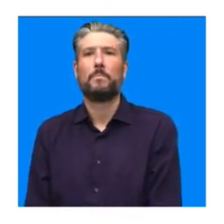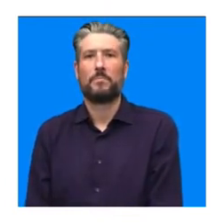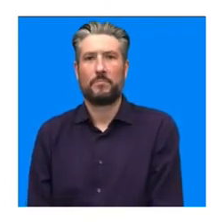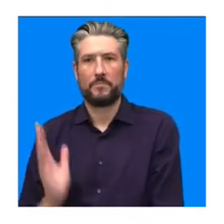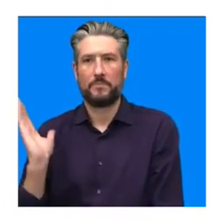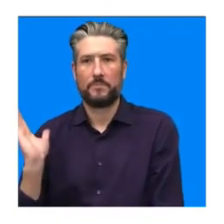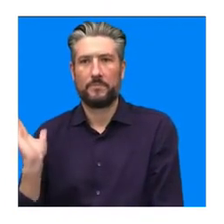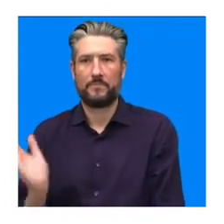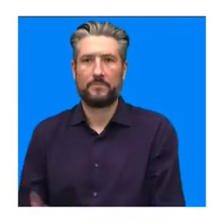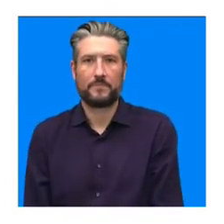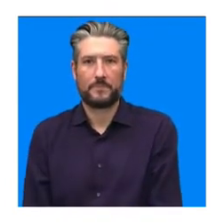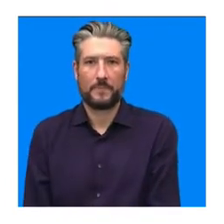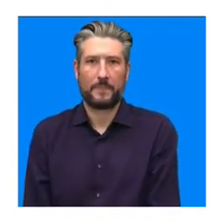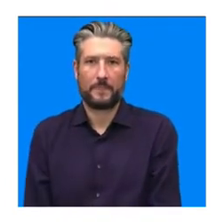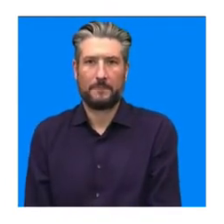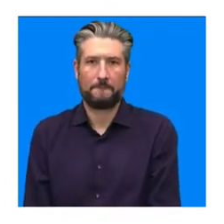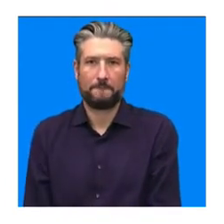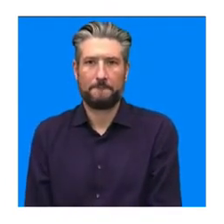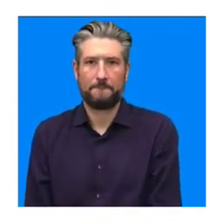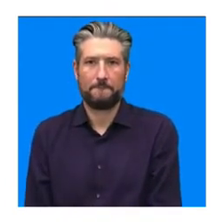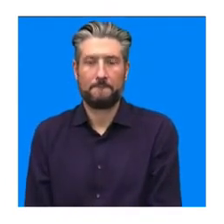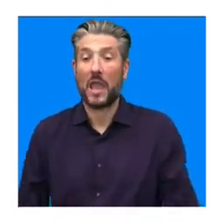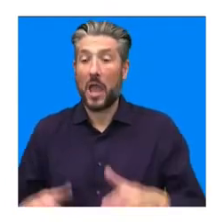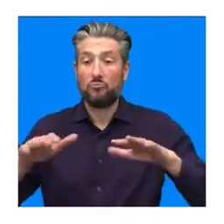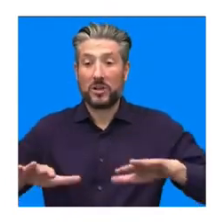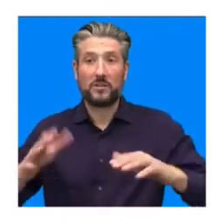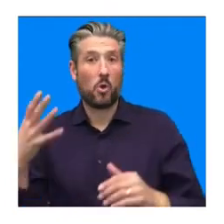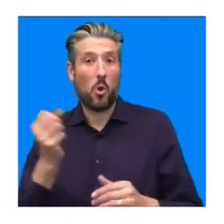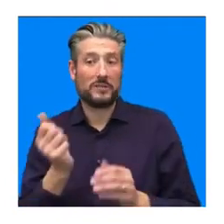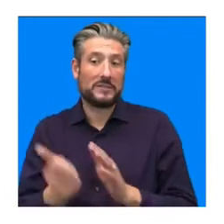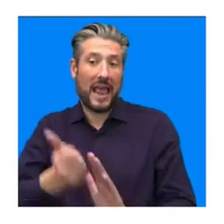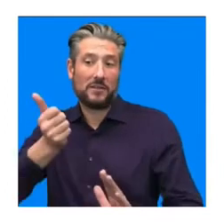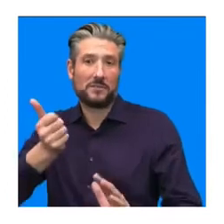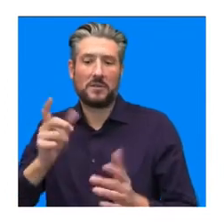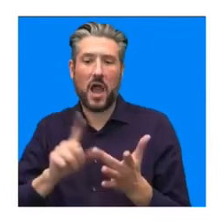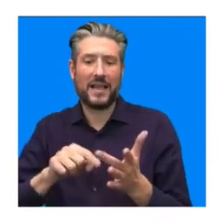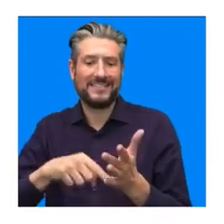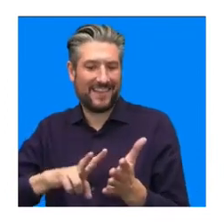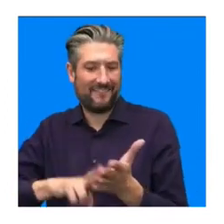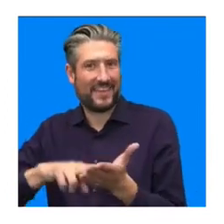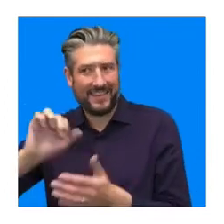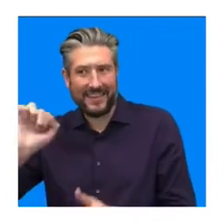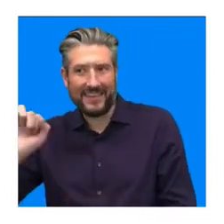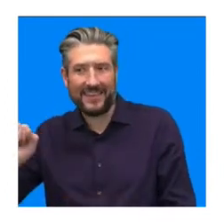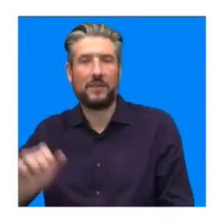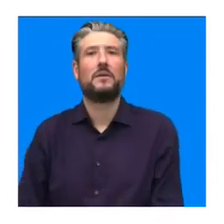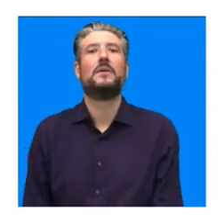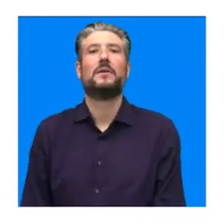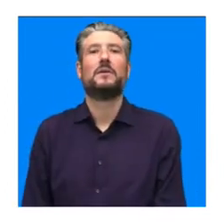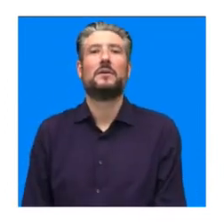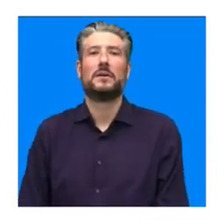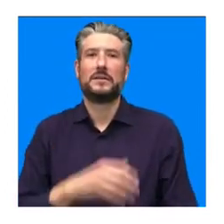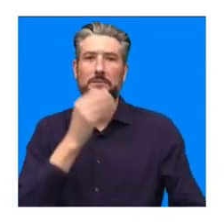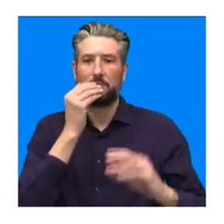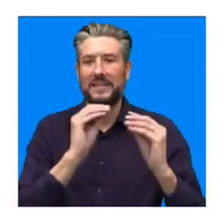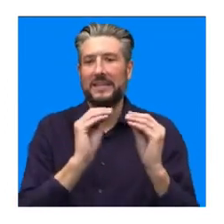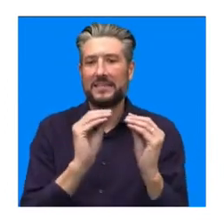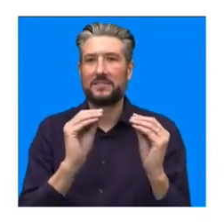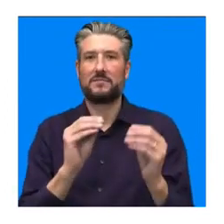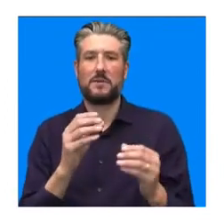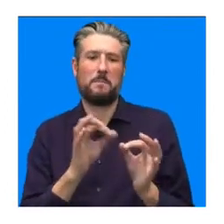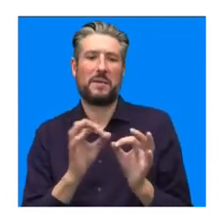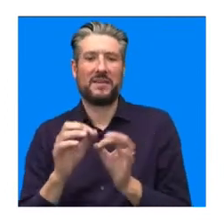than a dream? Britain's Got Talent on ITV. A kiss. BBC Fleabag, then a bake-off collapse on